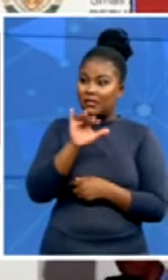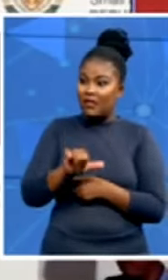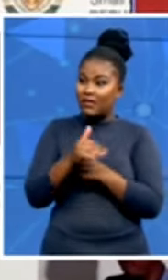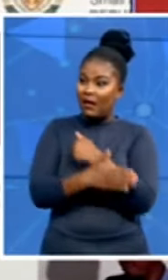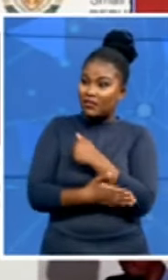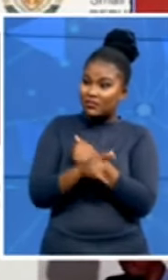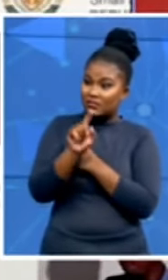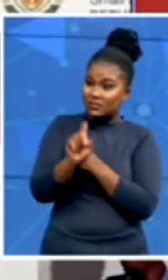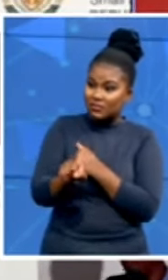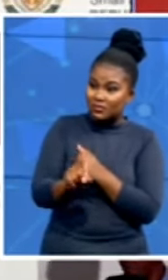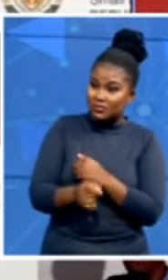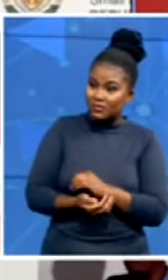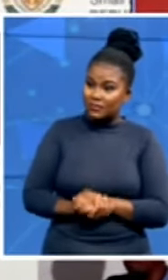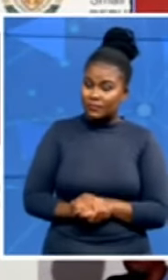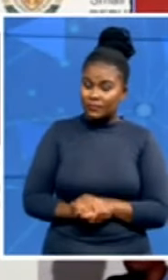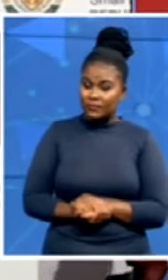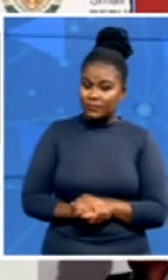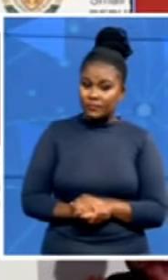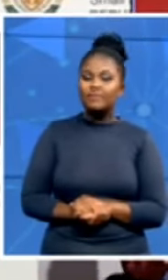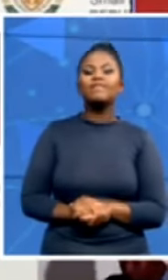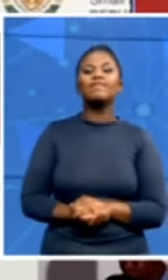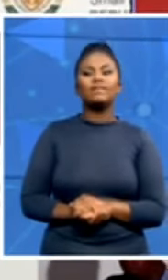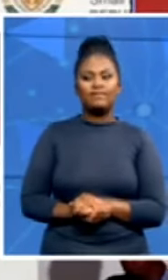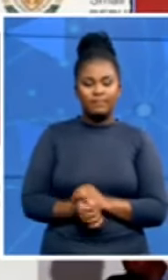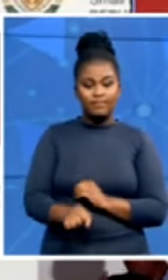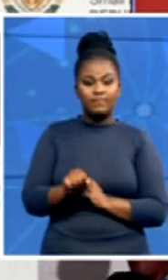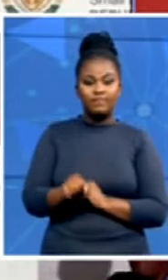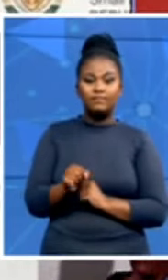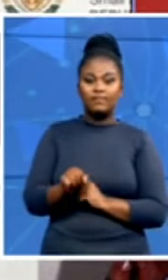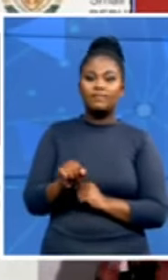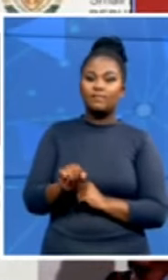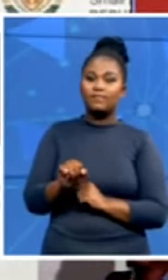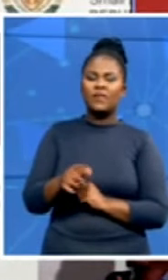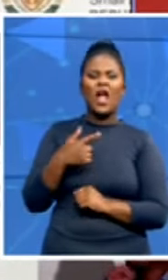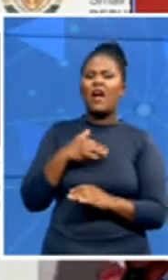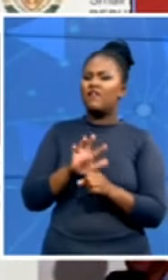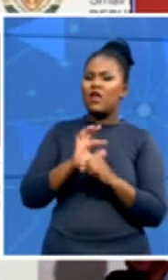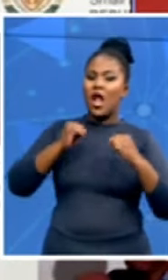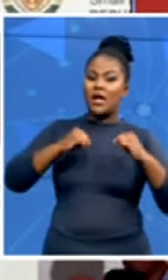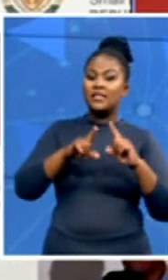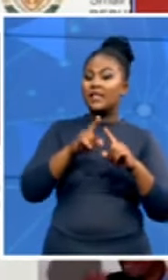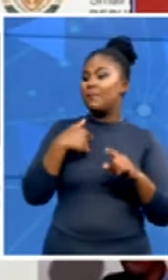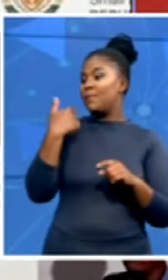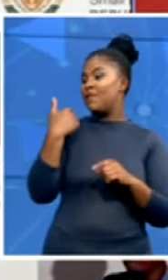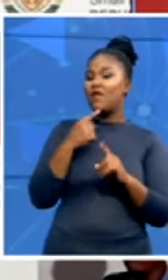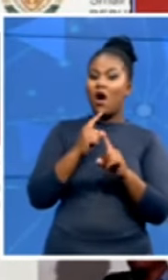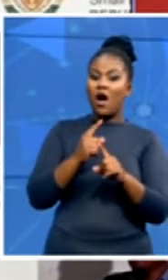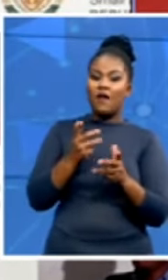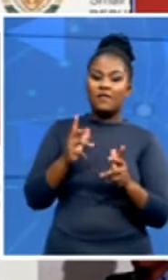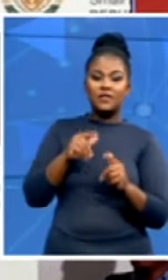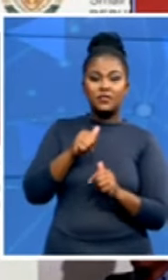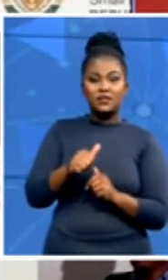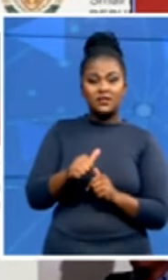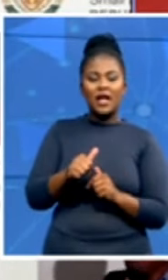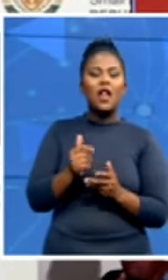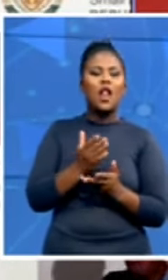I fully agree, as I said in one of the responses, that if people feel that they're excluded in the economy, they can do anything,